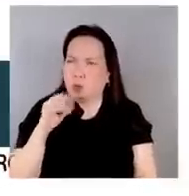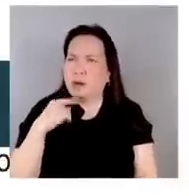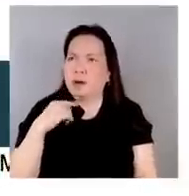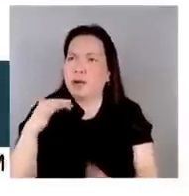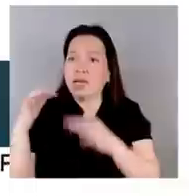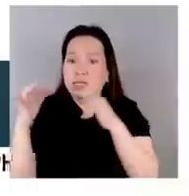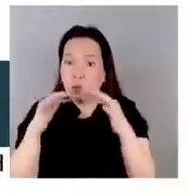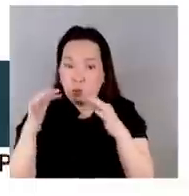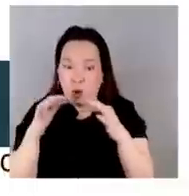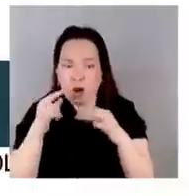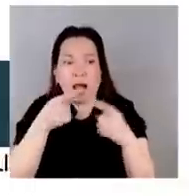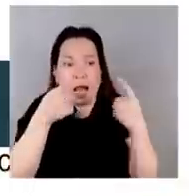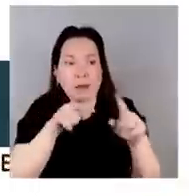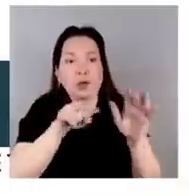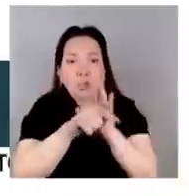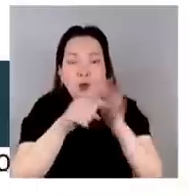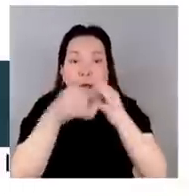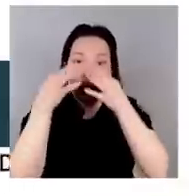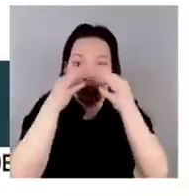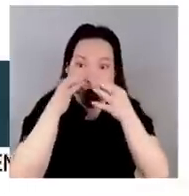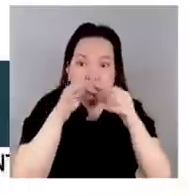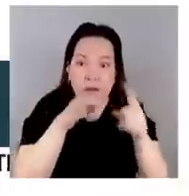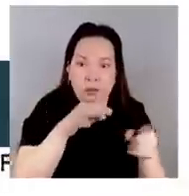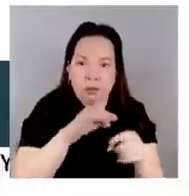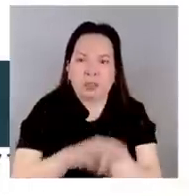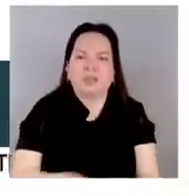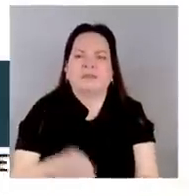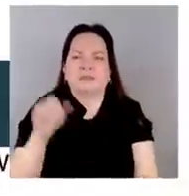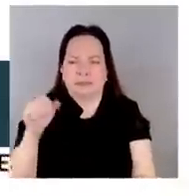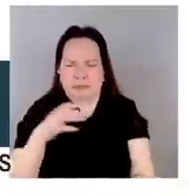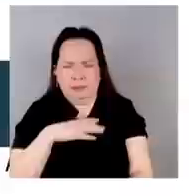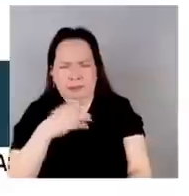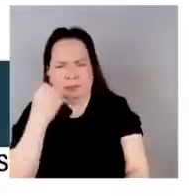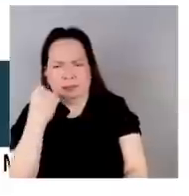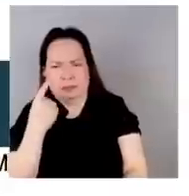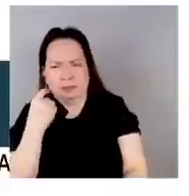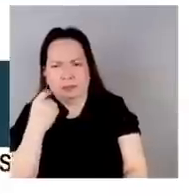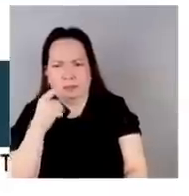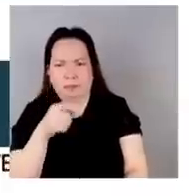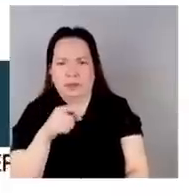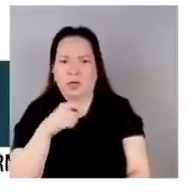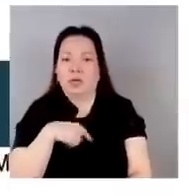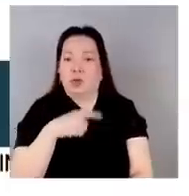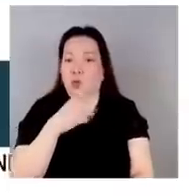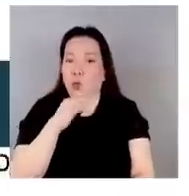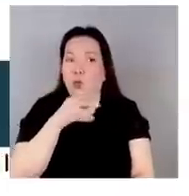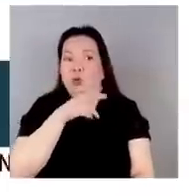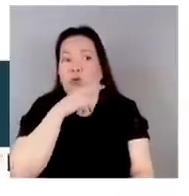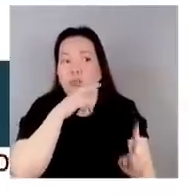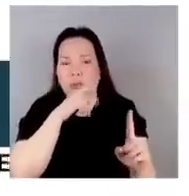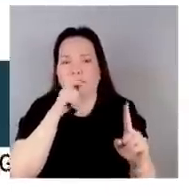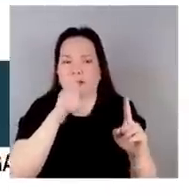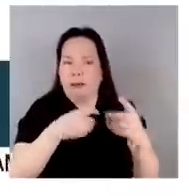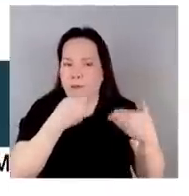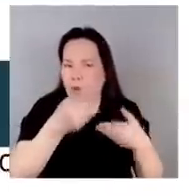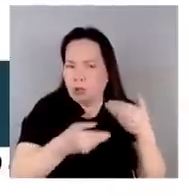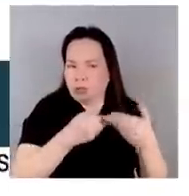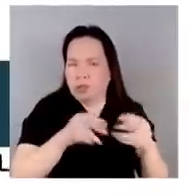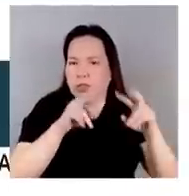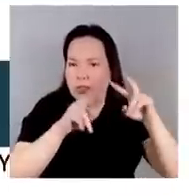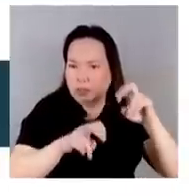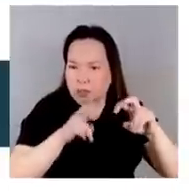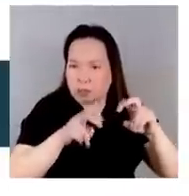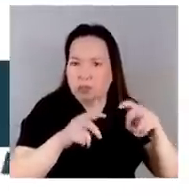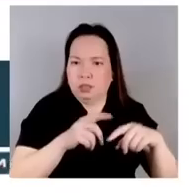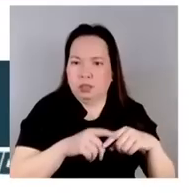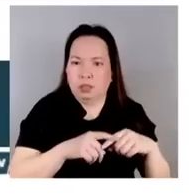Well, I mean, you know, criminal suspects should be held to account for their actions. They should be investigated. They should be prosecuted in a court of law. They should not be